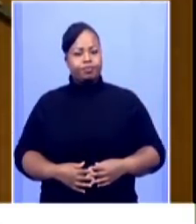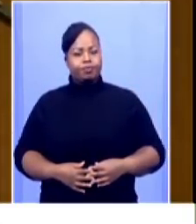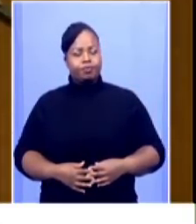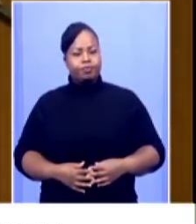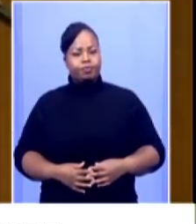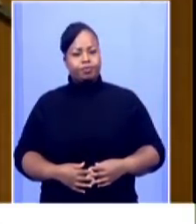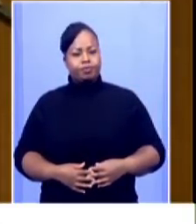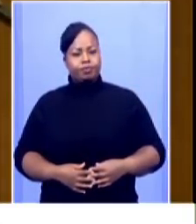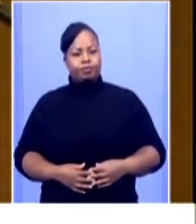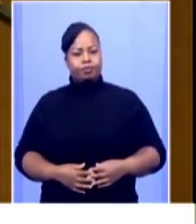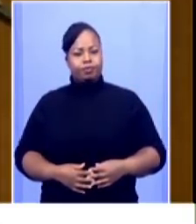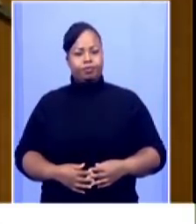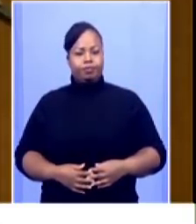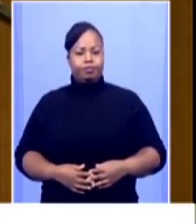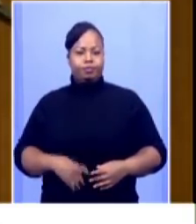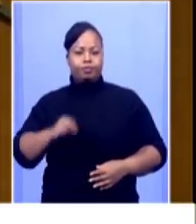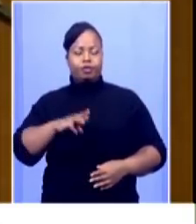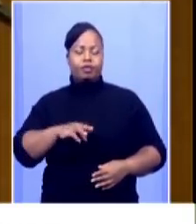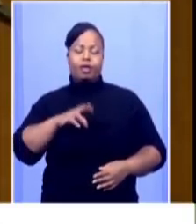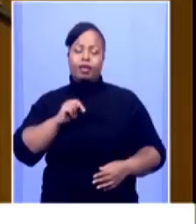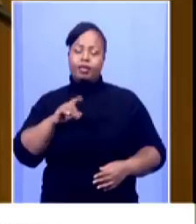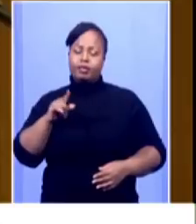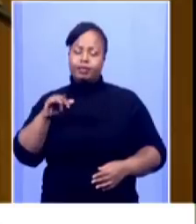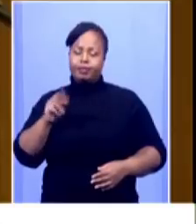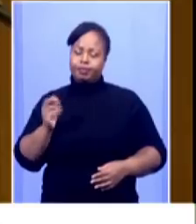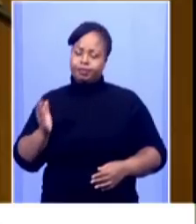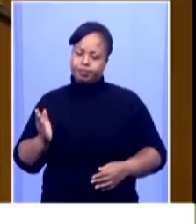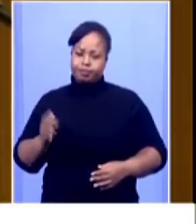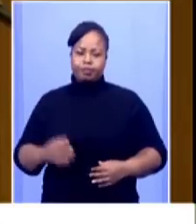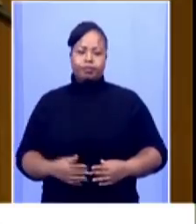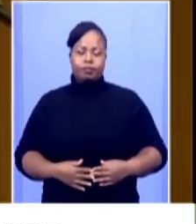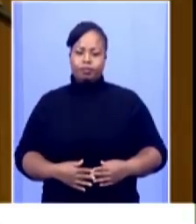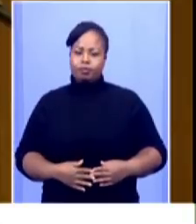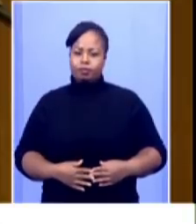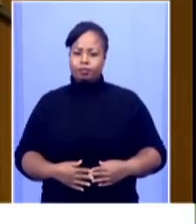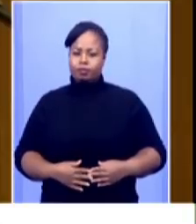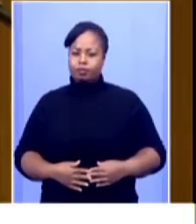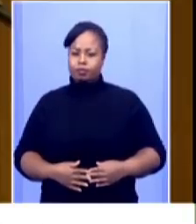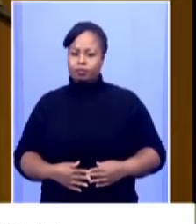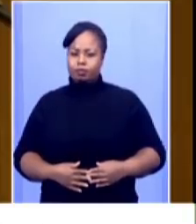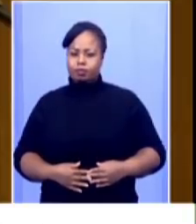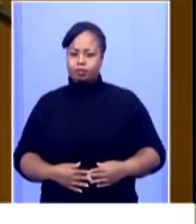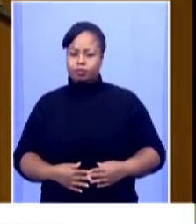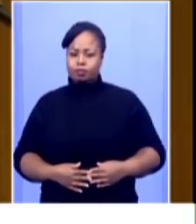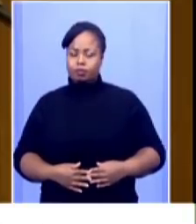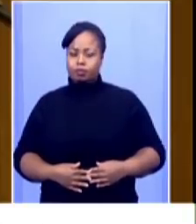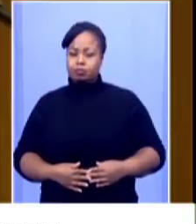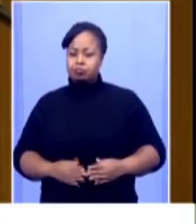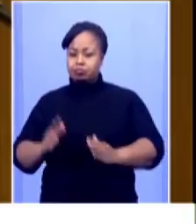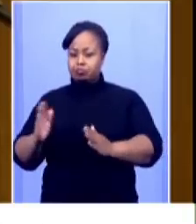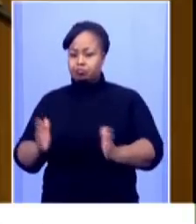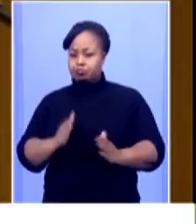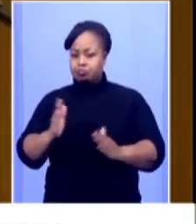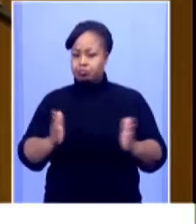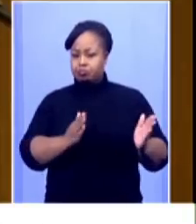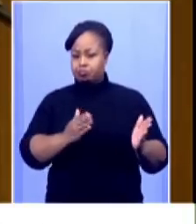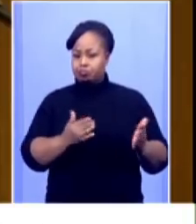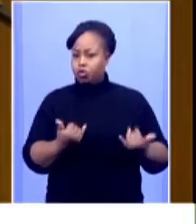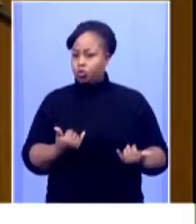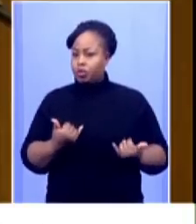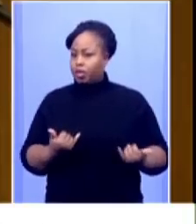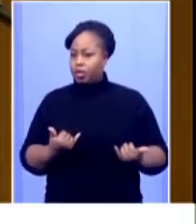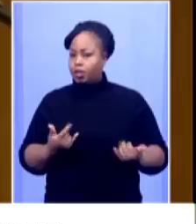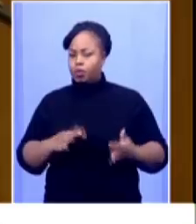Mr. De Nijssen, having said that, what are the arrangements for today? Where are we